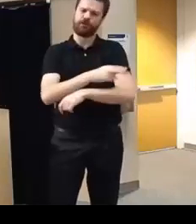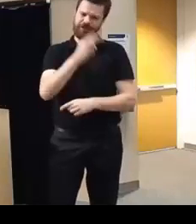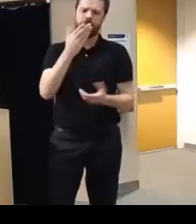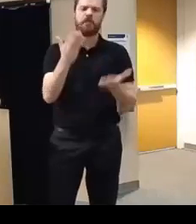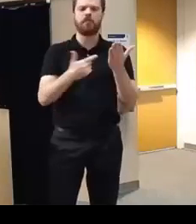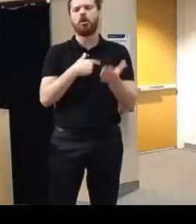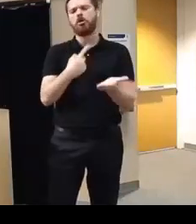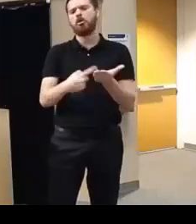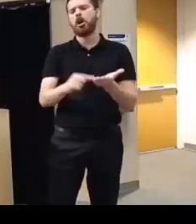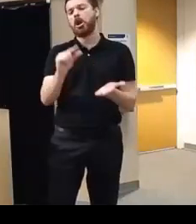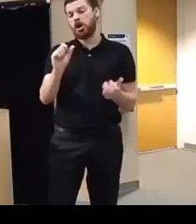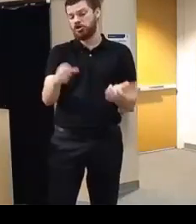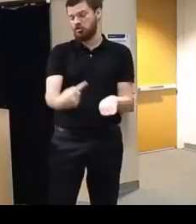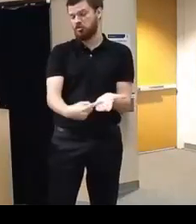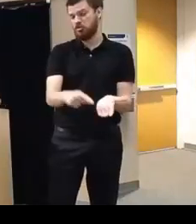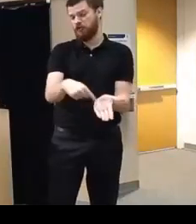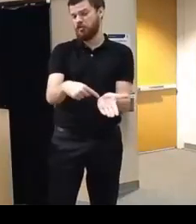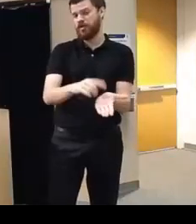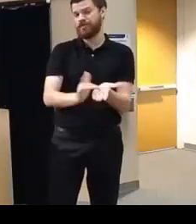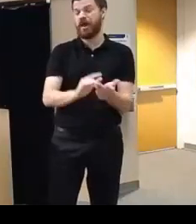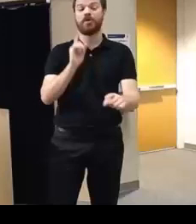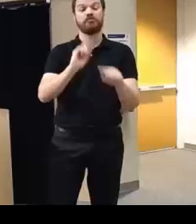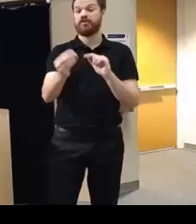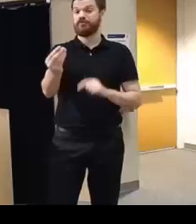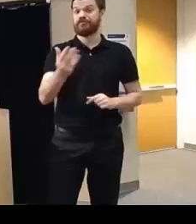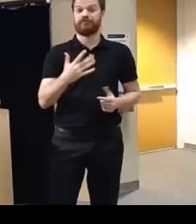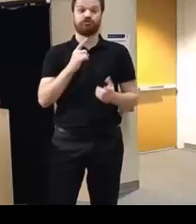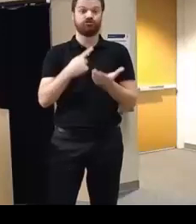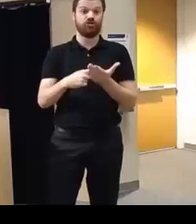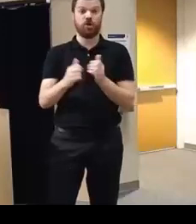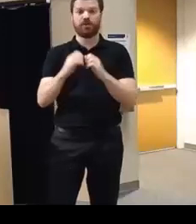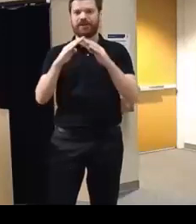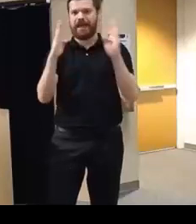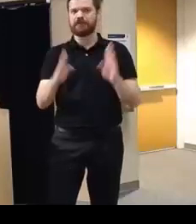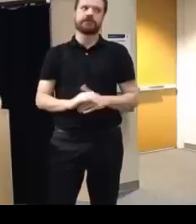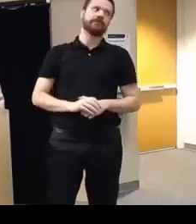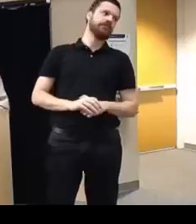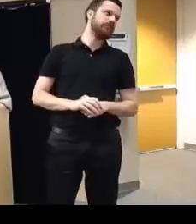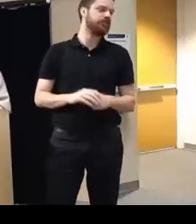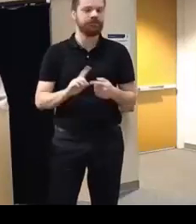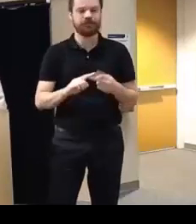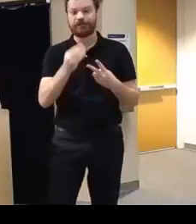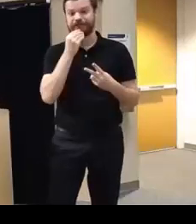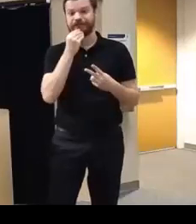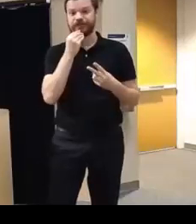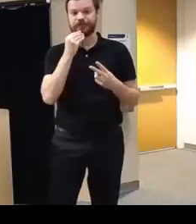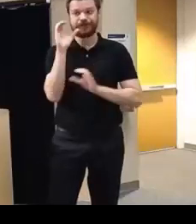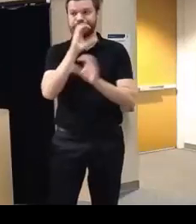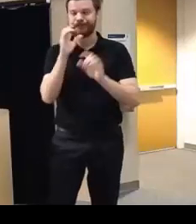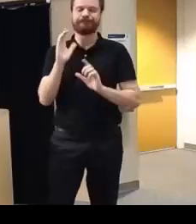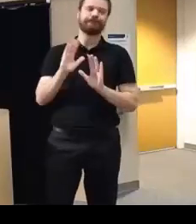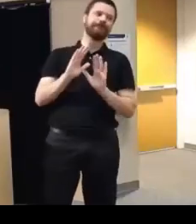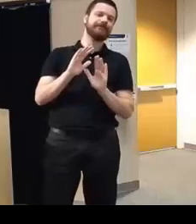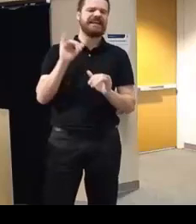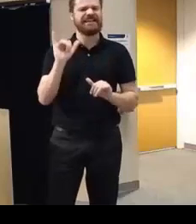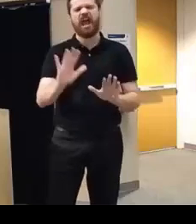you a little bit about whether you can afford your medications, but don't talk to me about, housing or food insecurity. That's a little